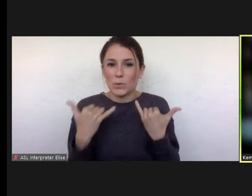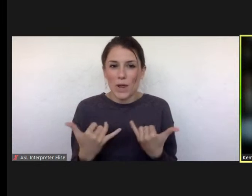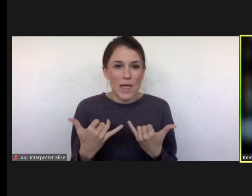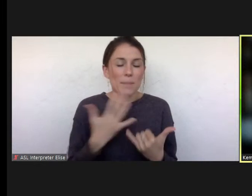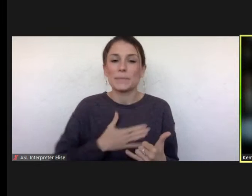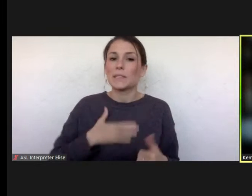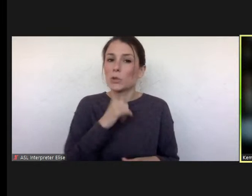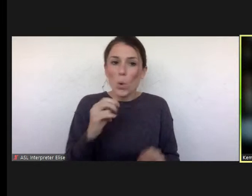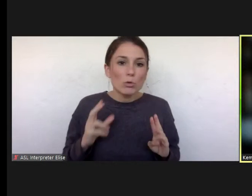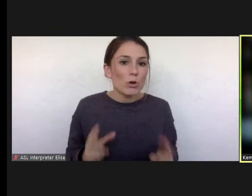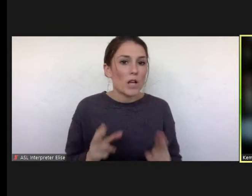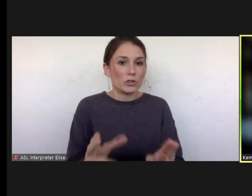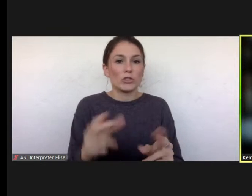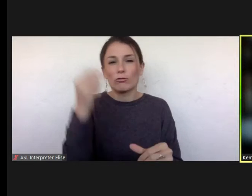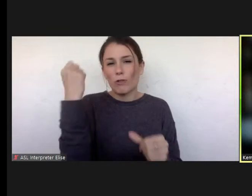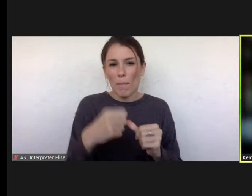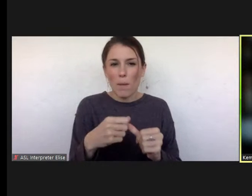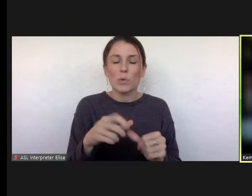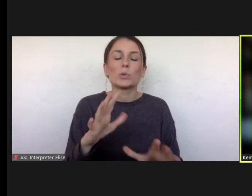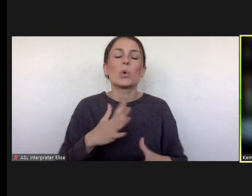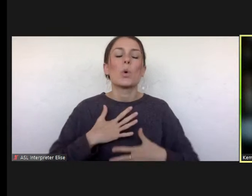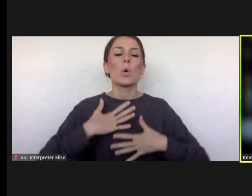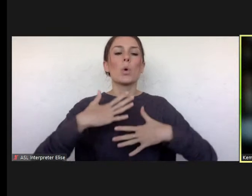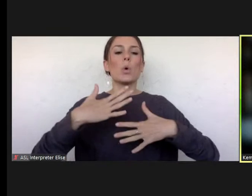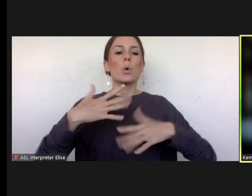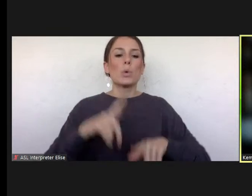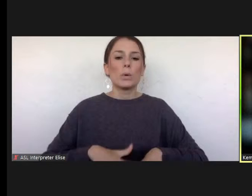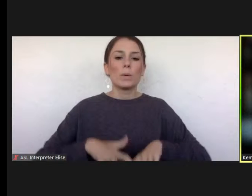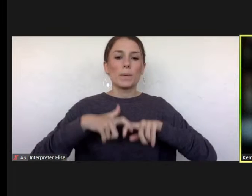rush and remember to take a breath.